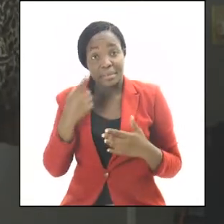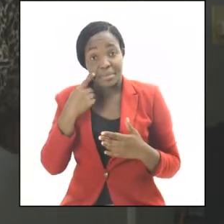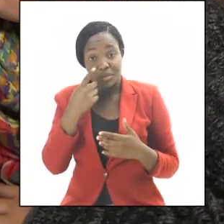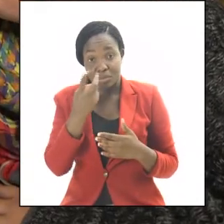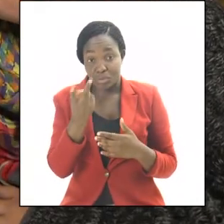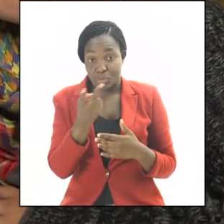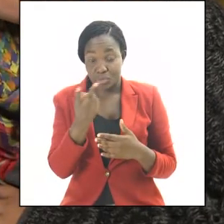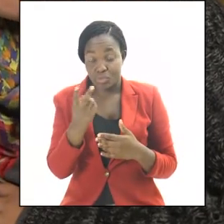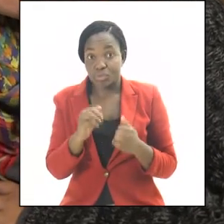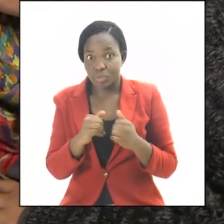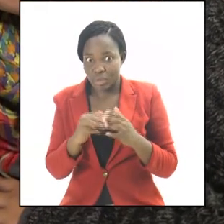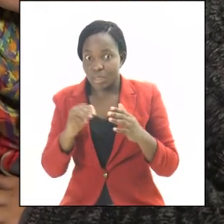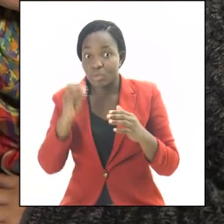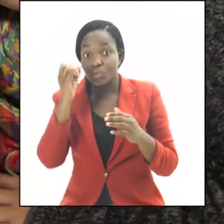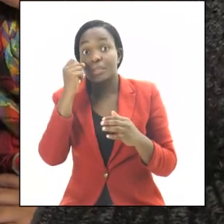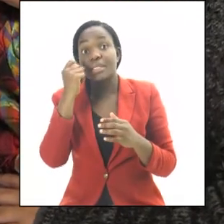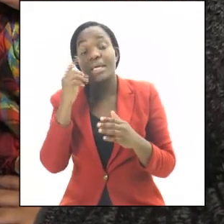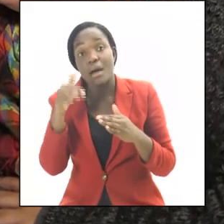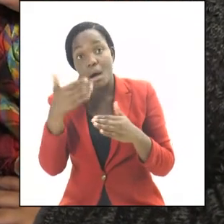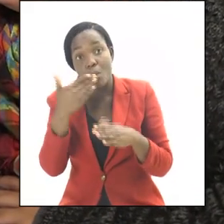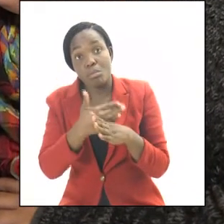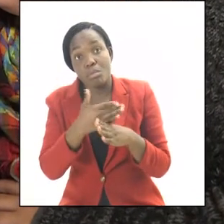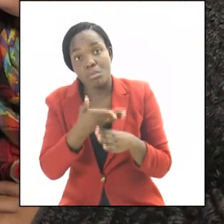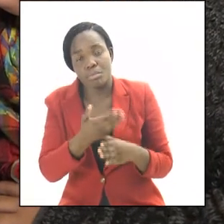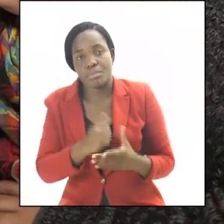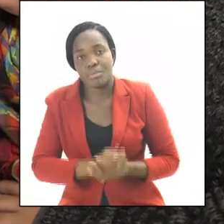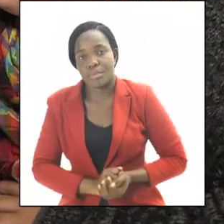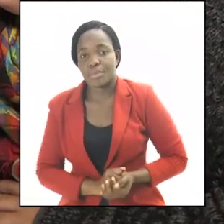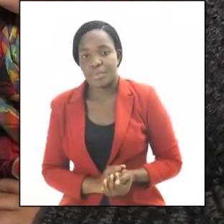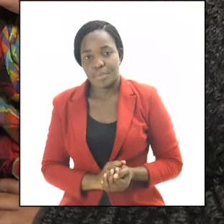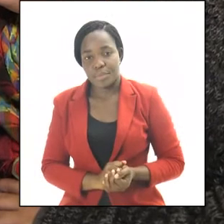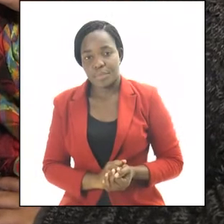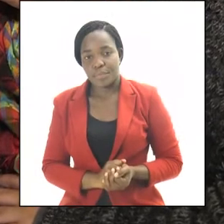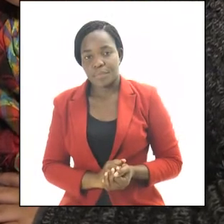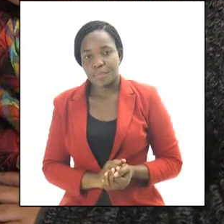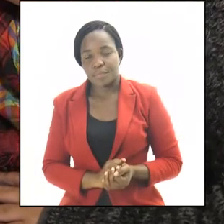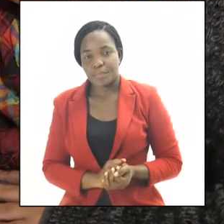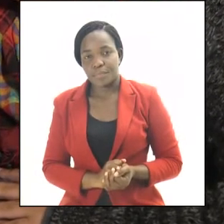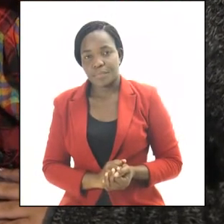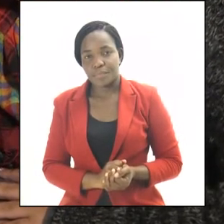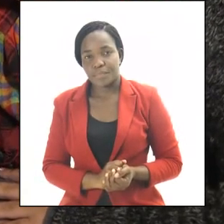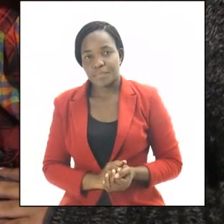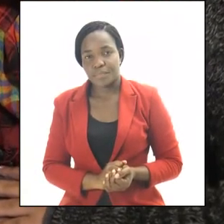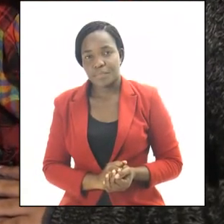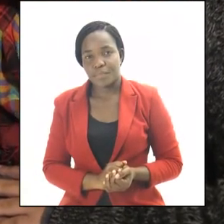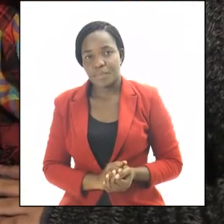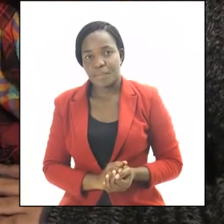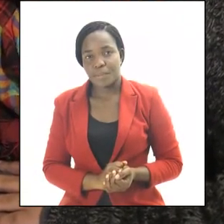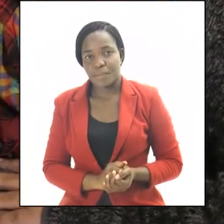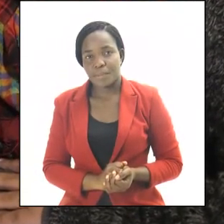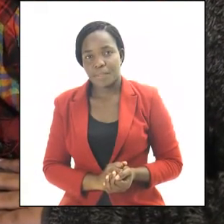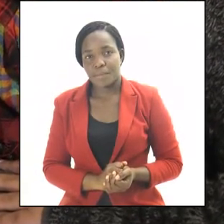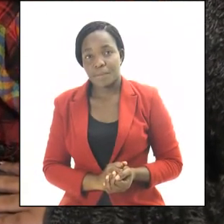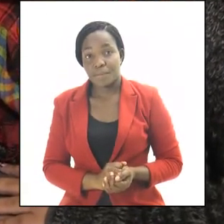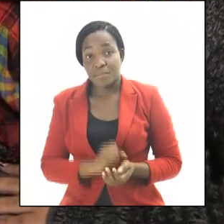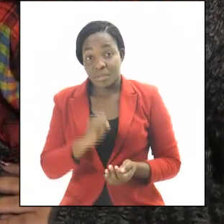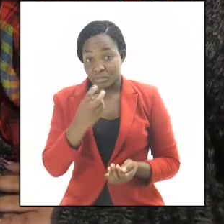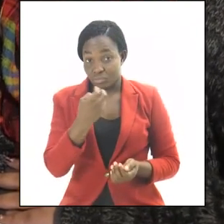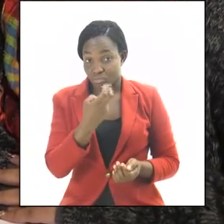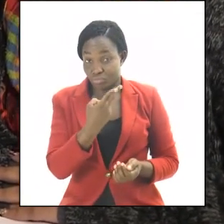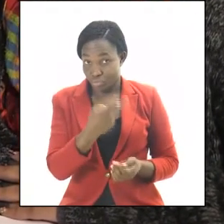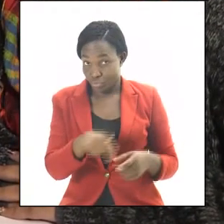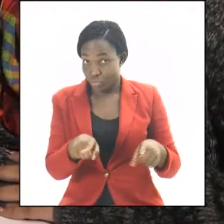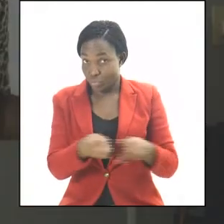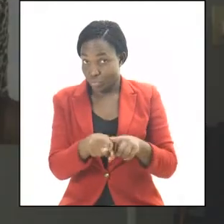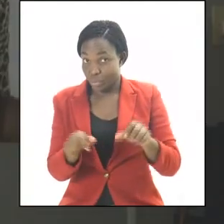beginning to see how it works. As long as the 2 trapeziums are exactly the same